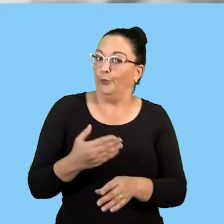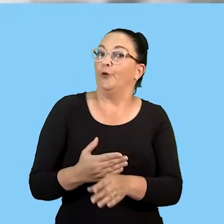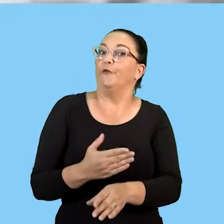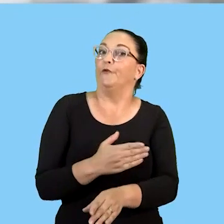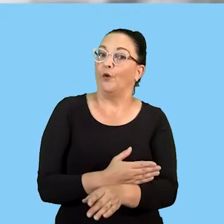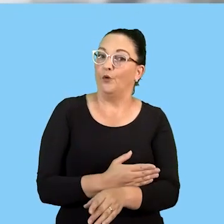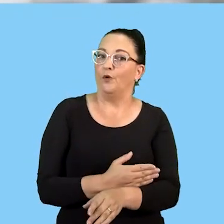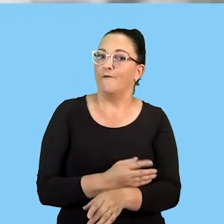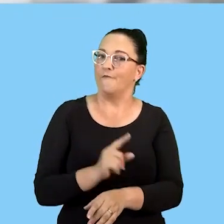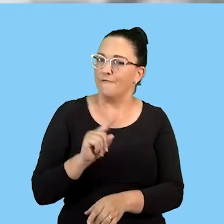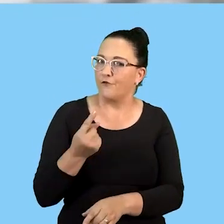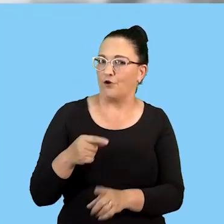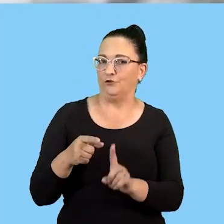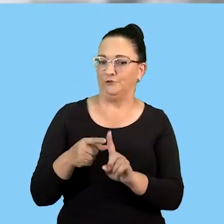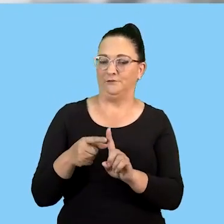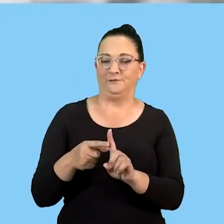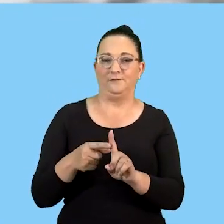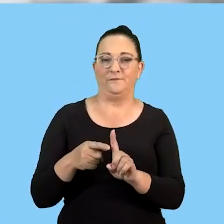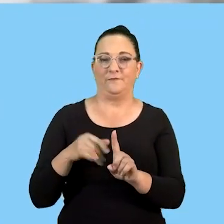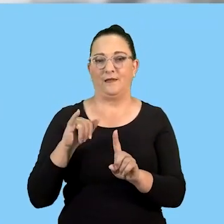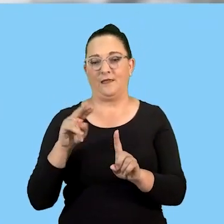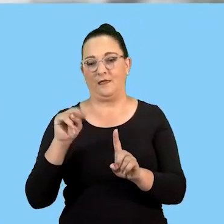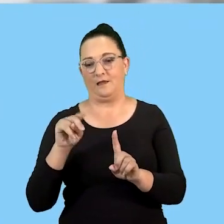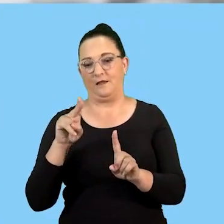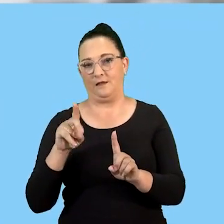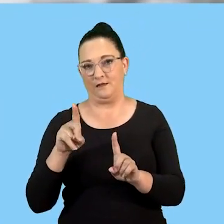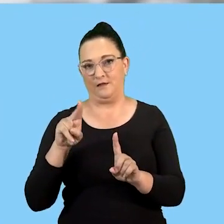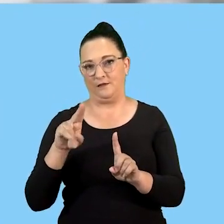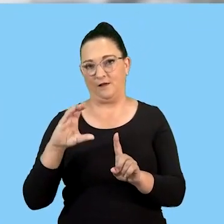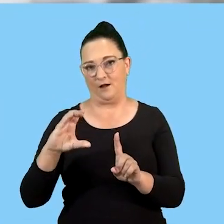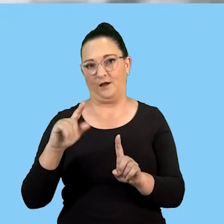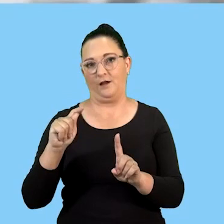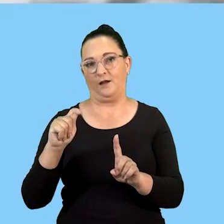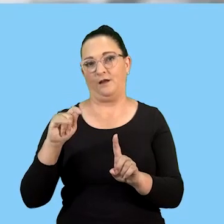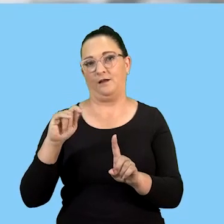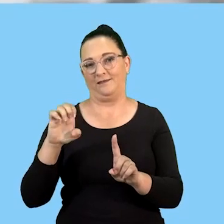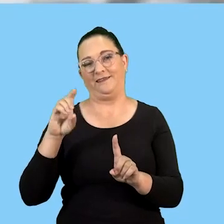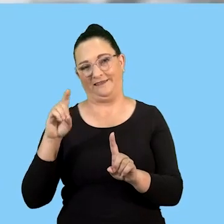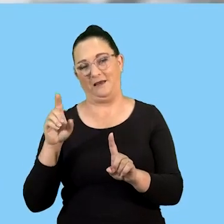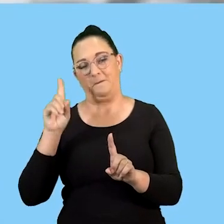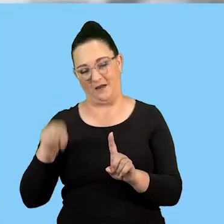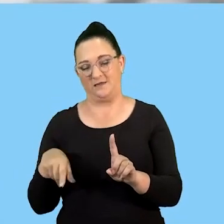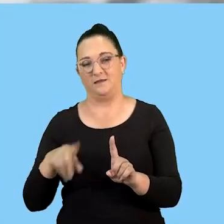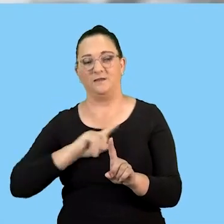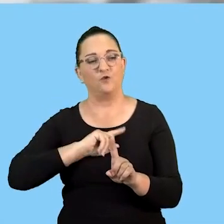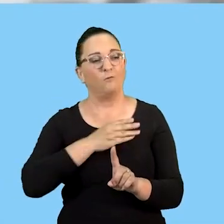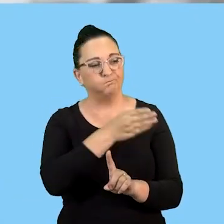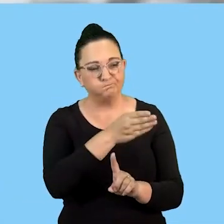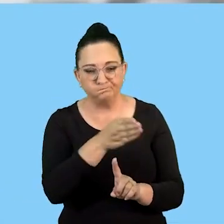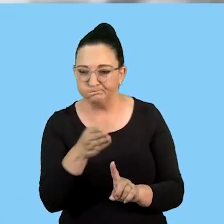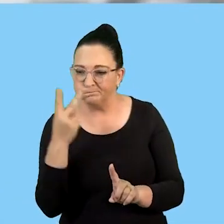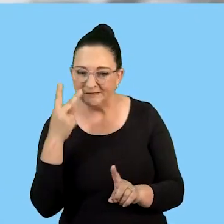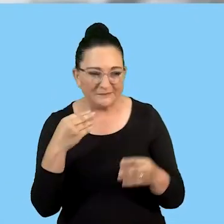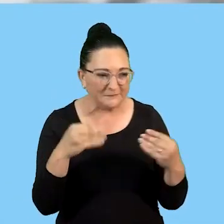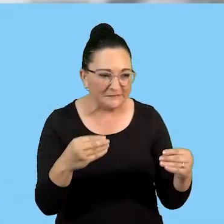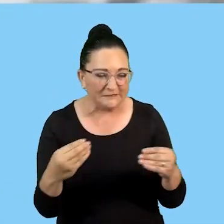they need to then be inducted. So in other words, they are introduced to different aspects of the business.